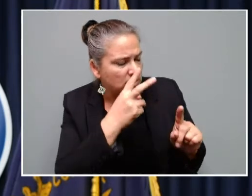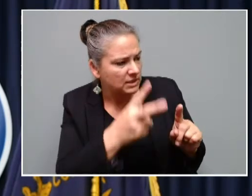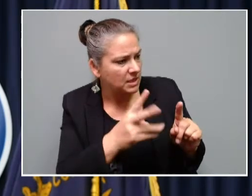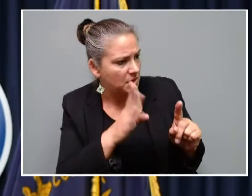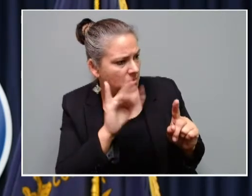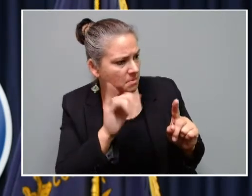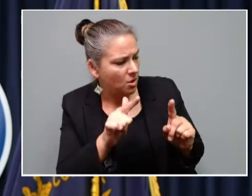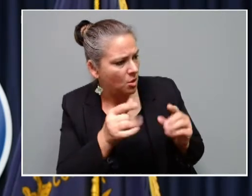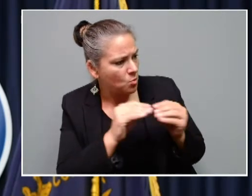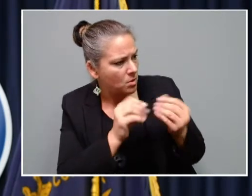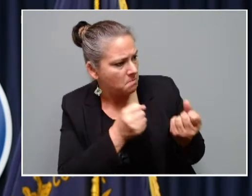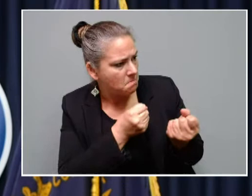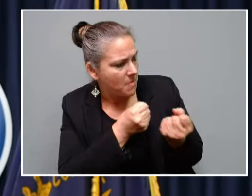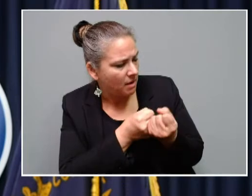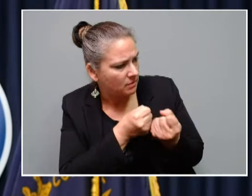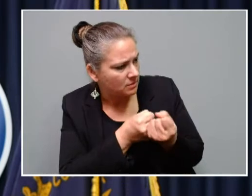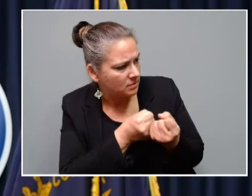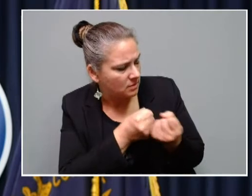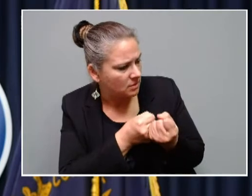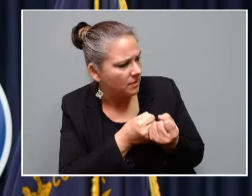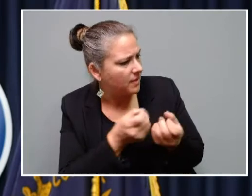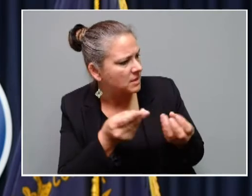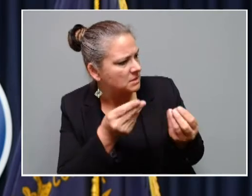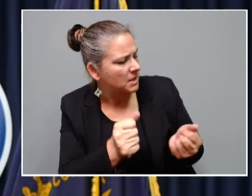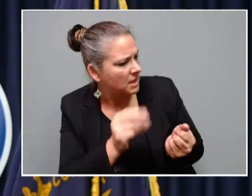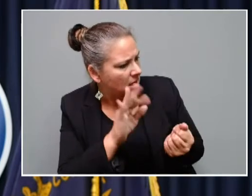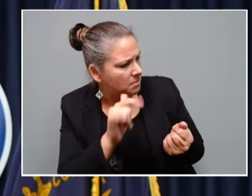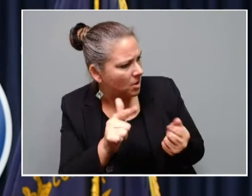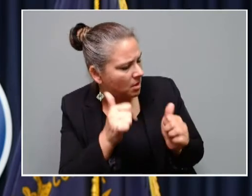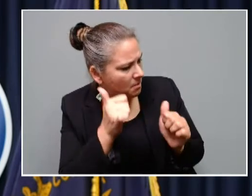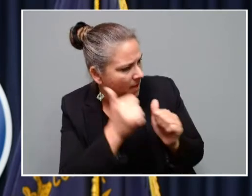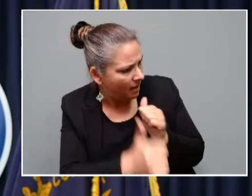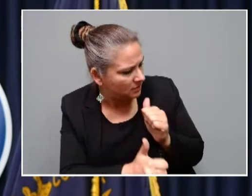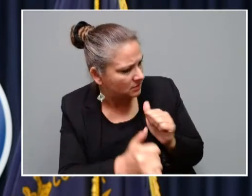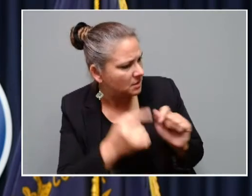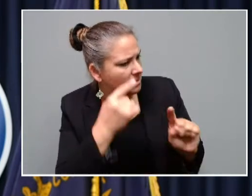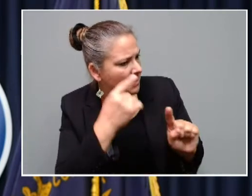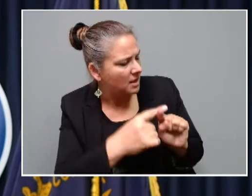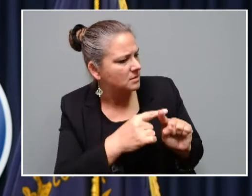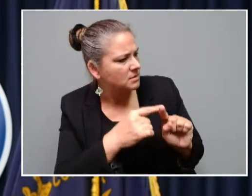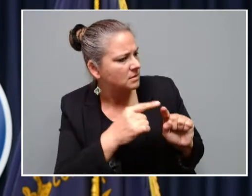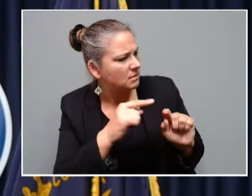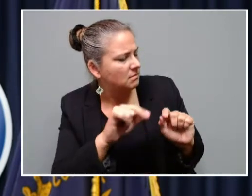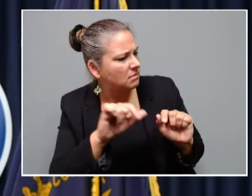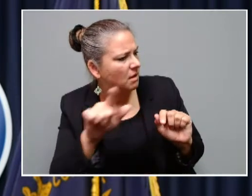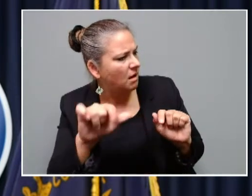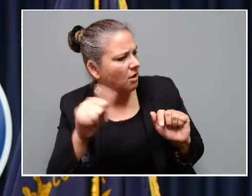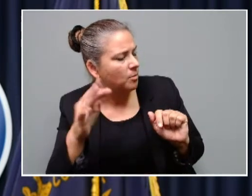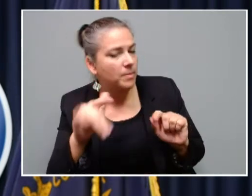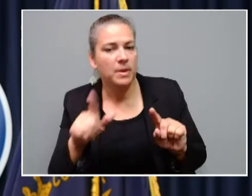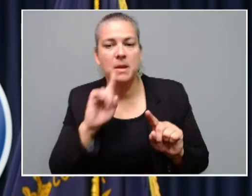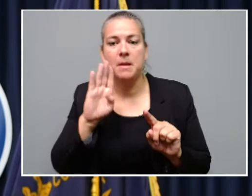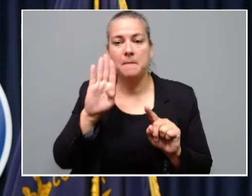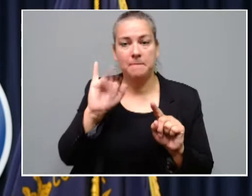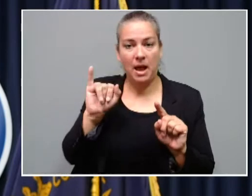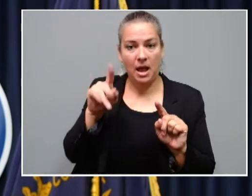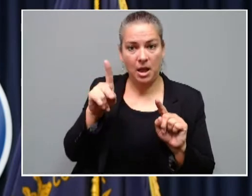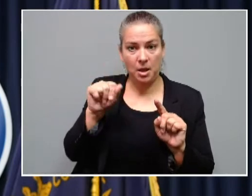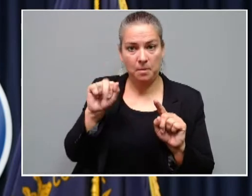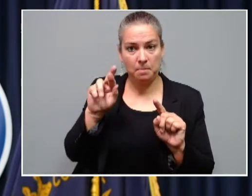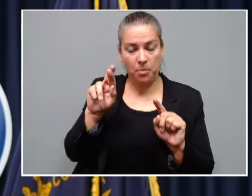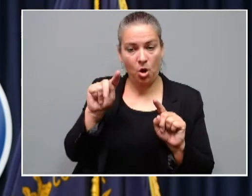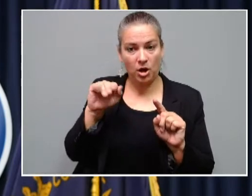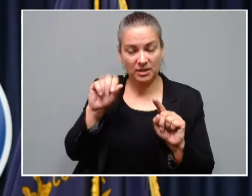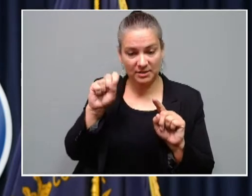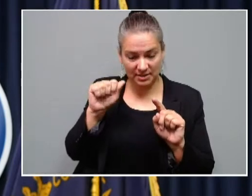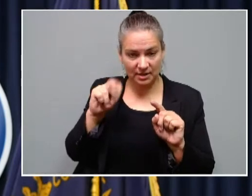or the social spending bill passed in addition to the bipartisan infrastructure bill? So I think the bipartisan infrastructure bill should be